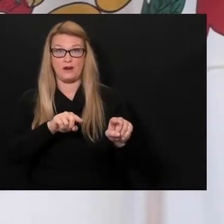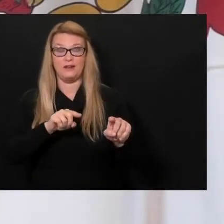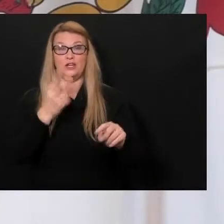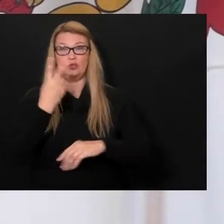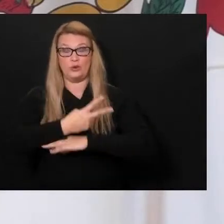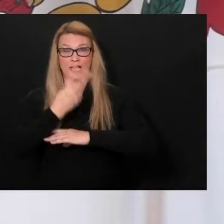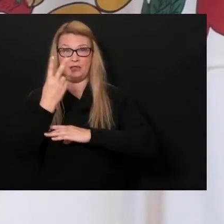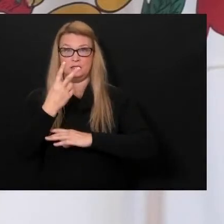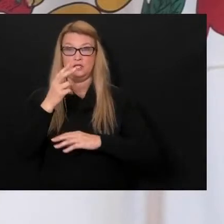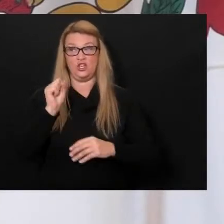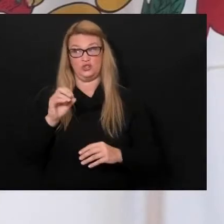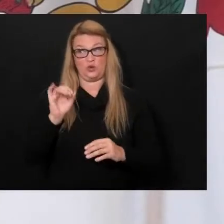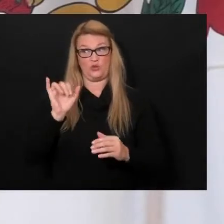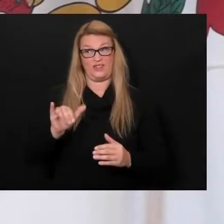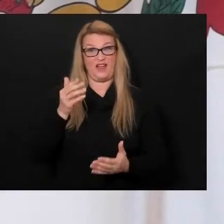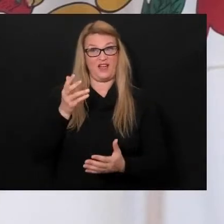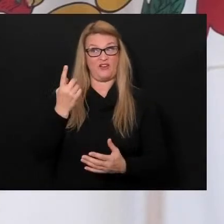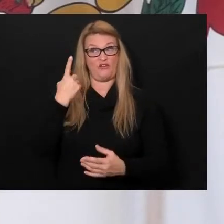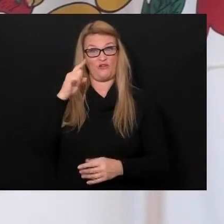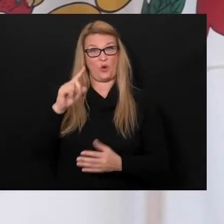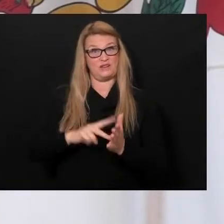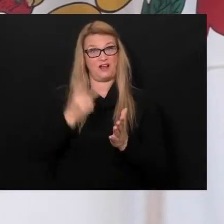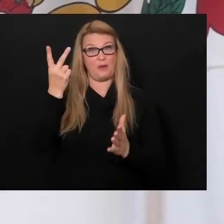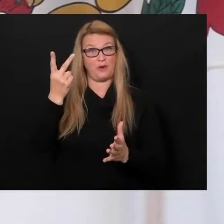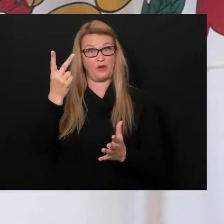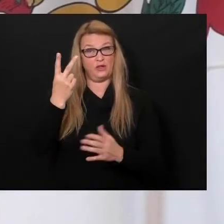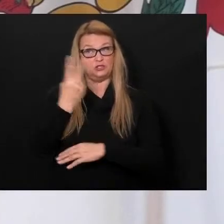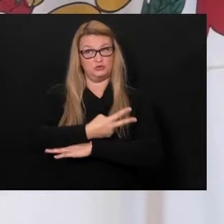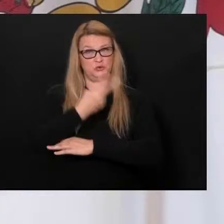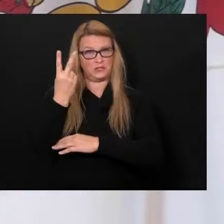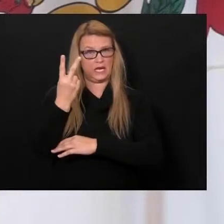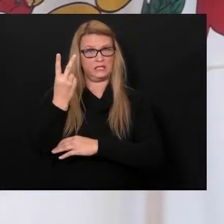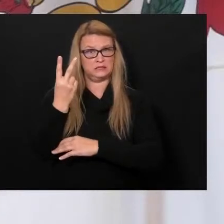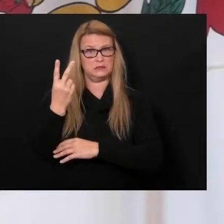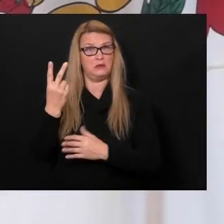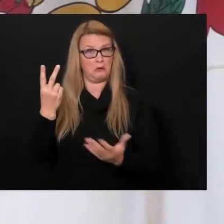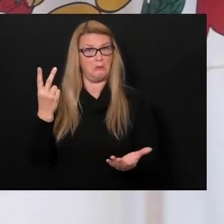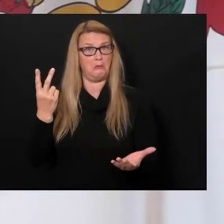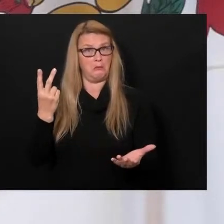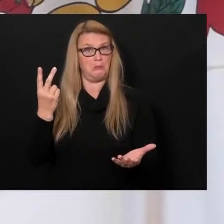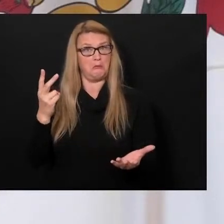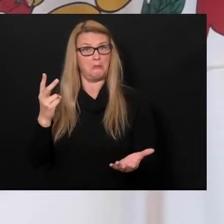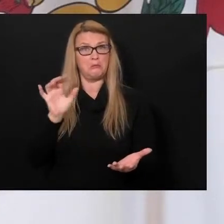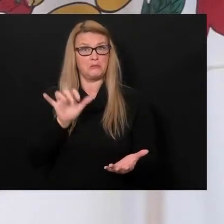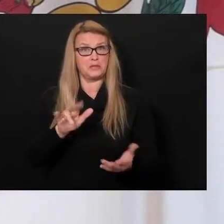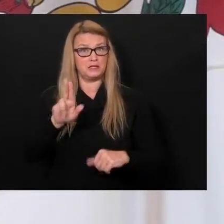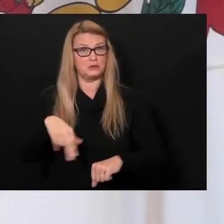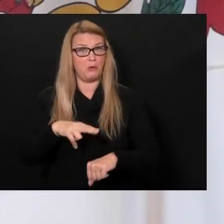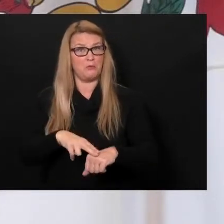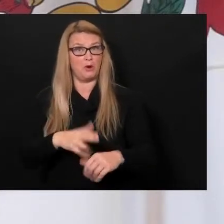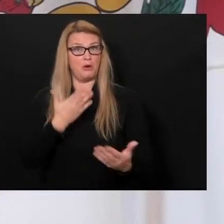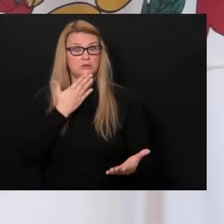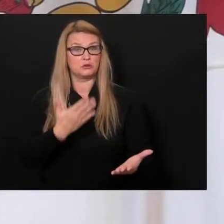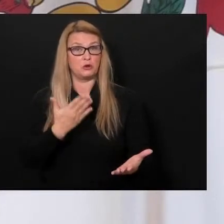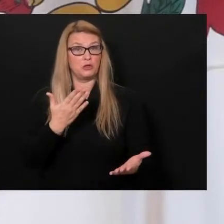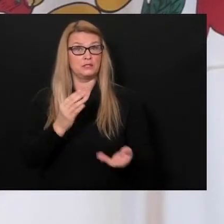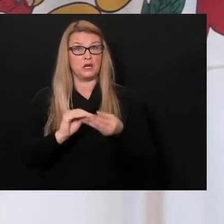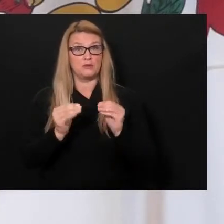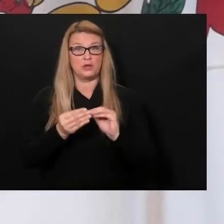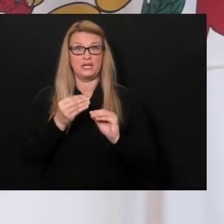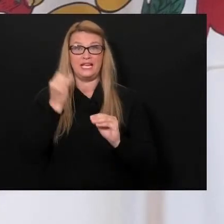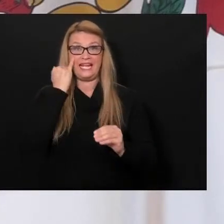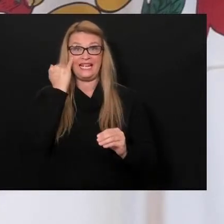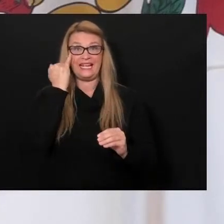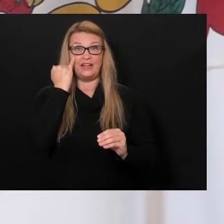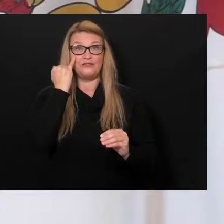this is a reflection of double the days of normal. And if we could get